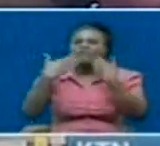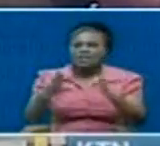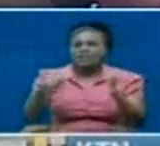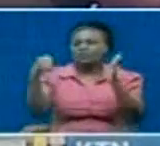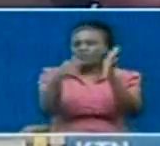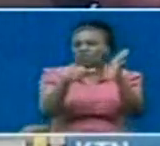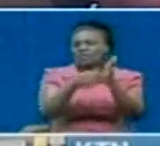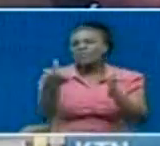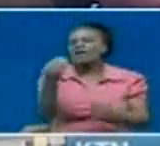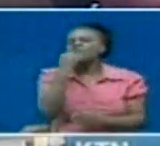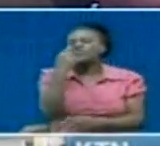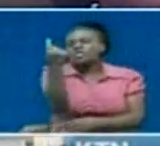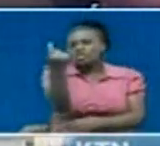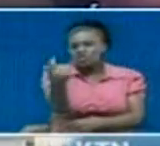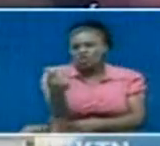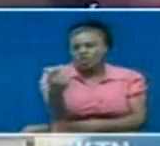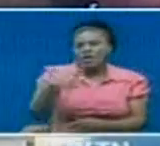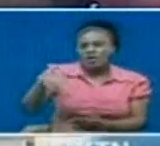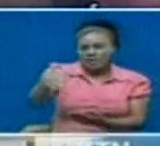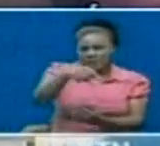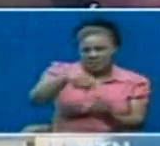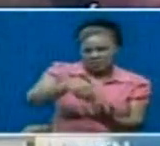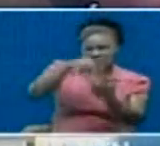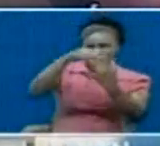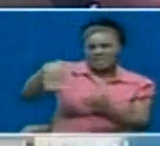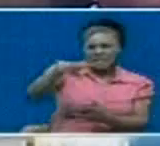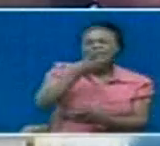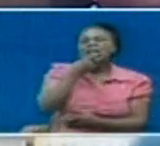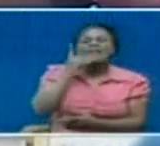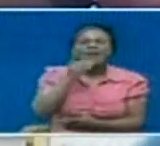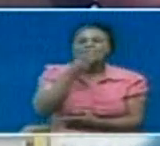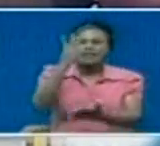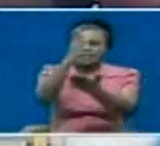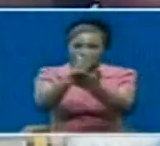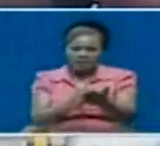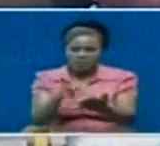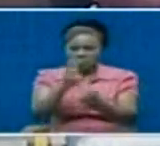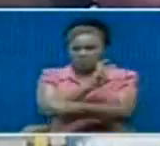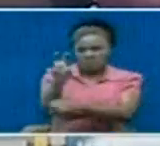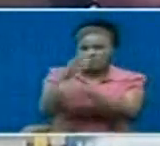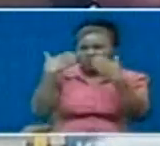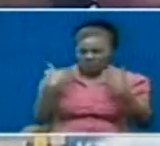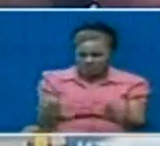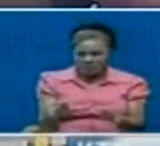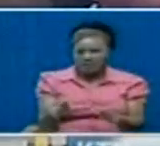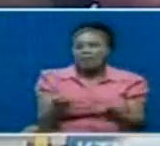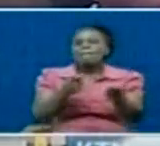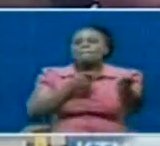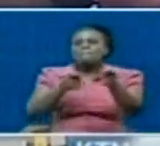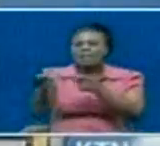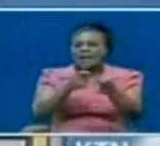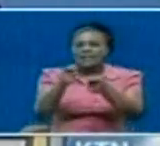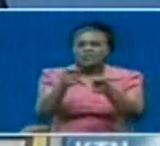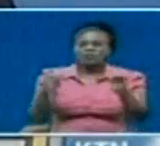food shortage in the country, particularly in the Sahel areas. We have carried the necessary assessment, and we've been managing to